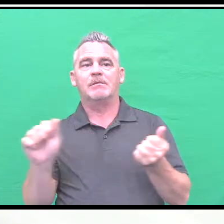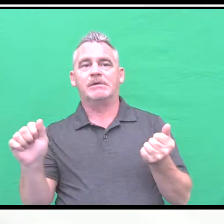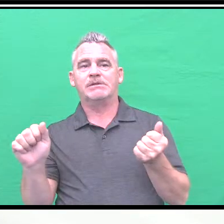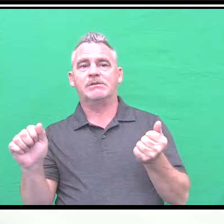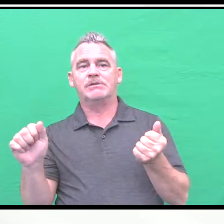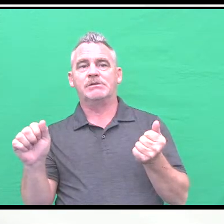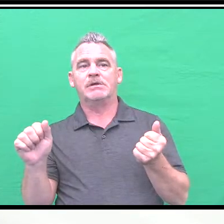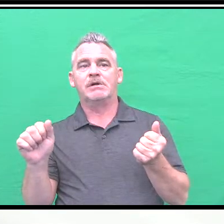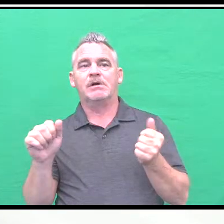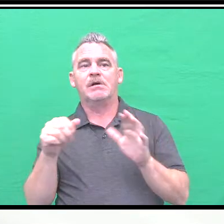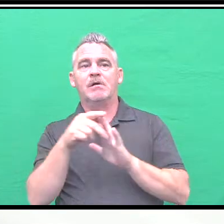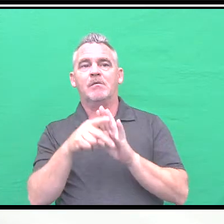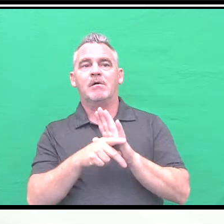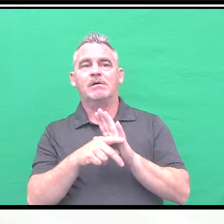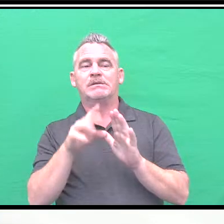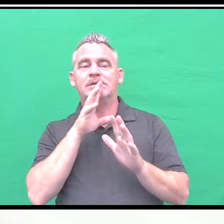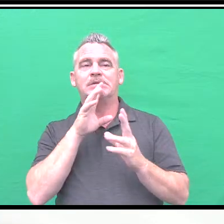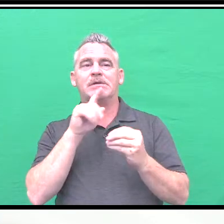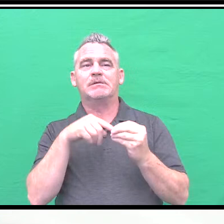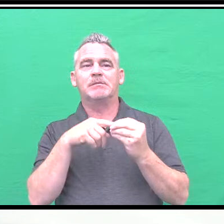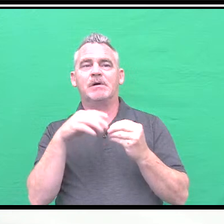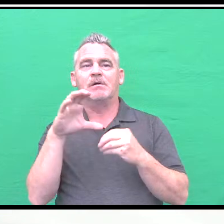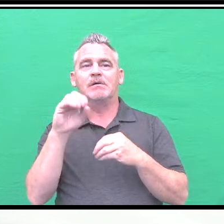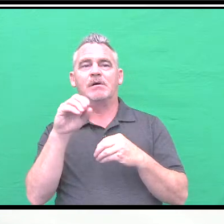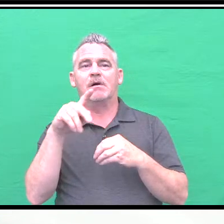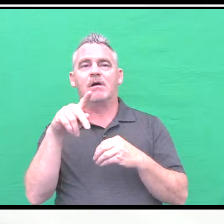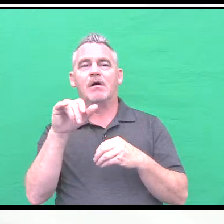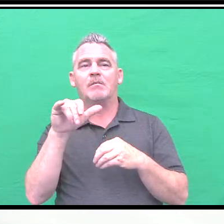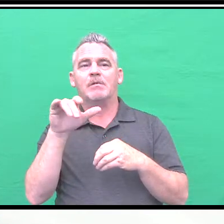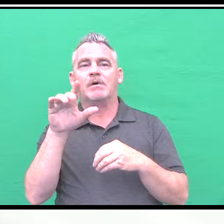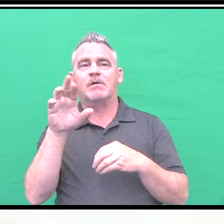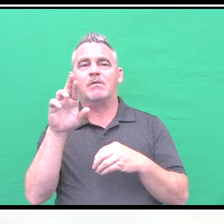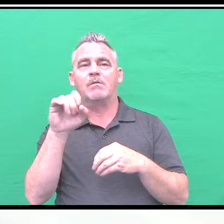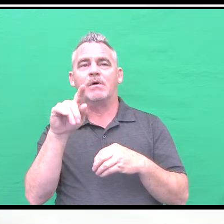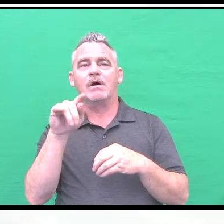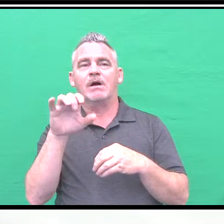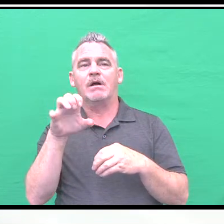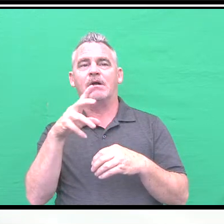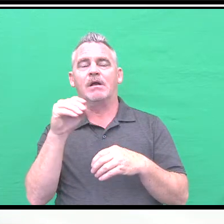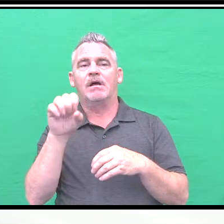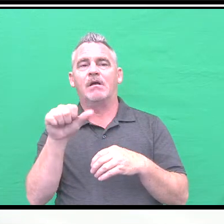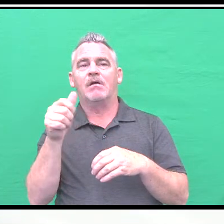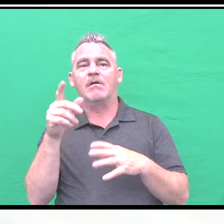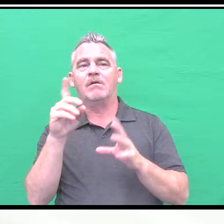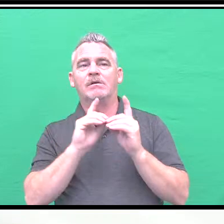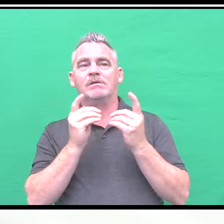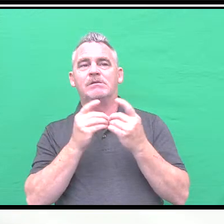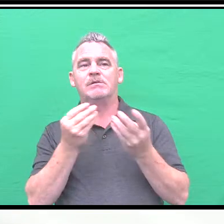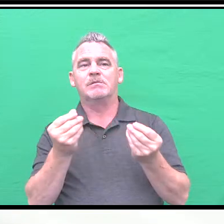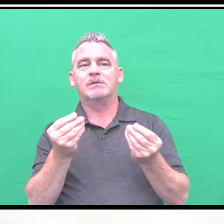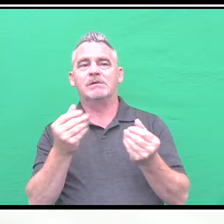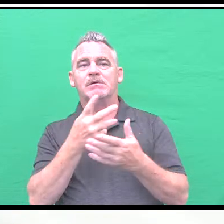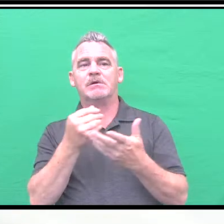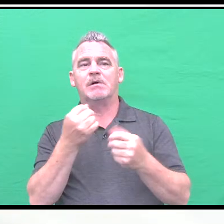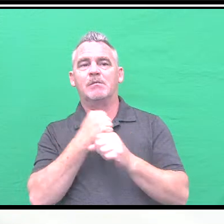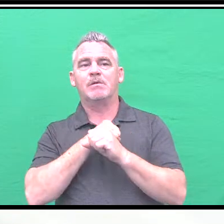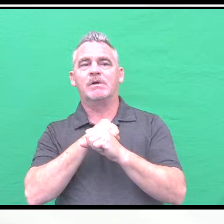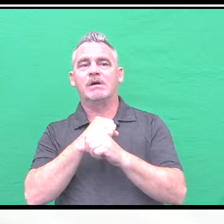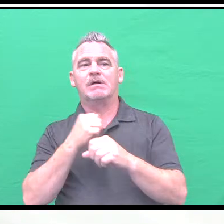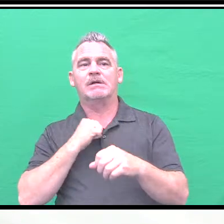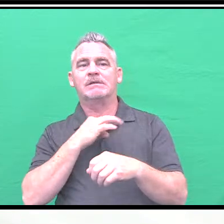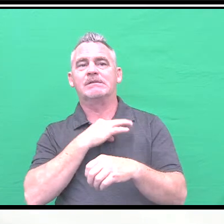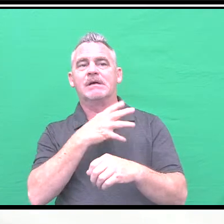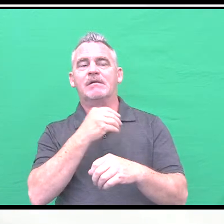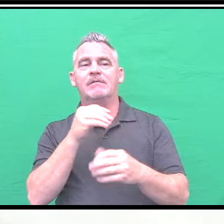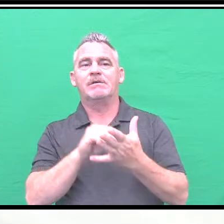addresses copyrights and trademarks for any original district material, as well as protecting student and staff records